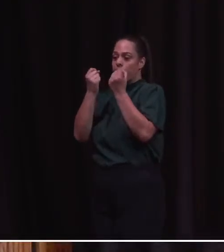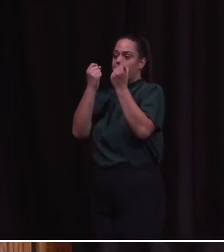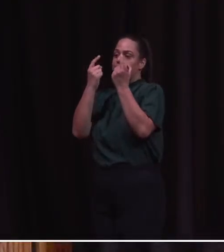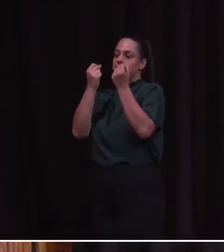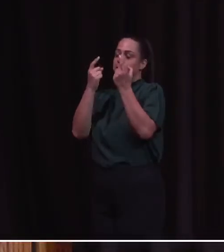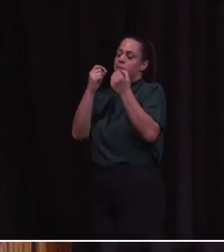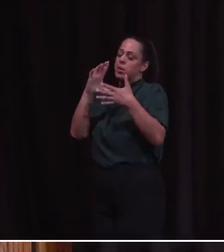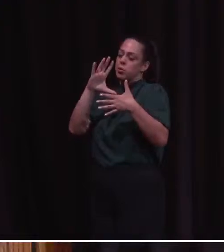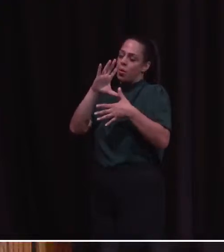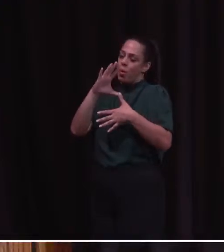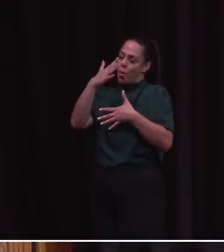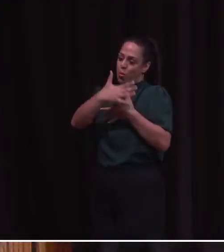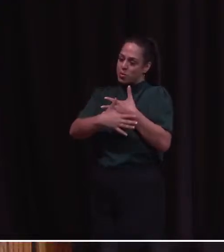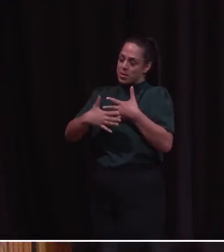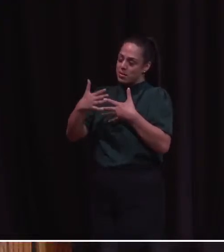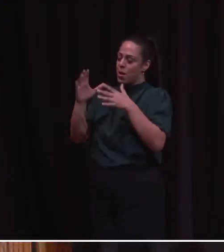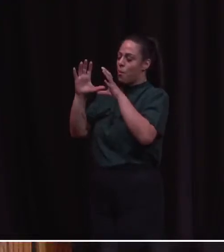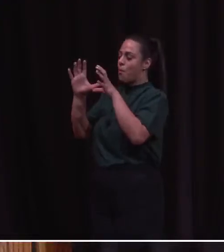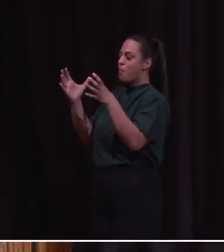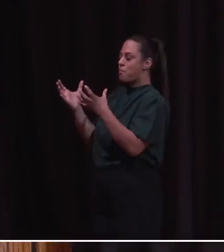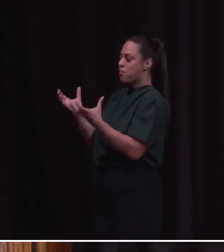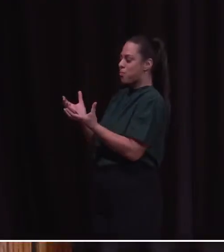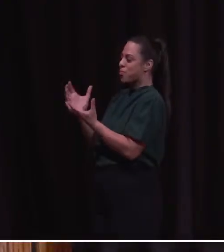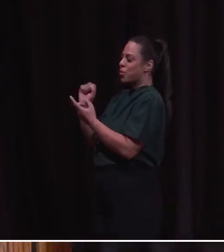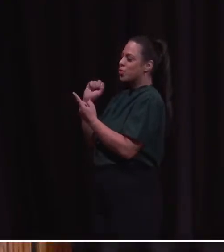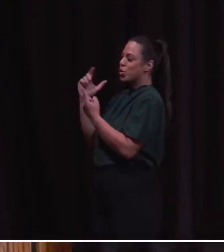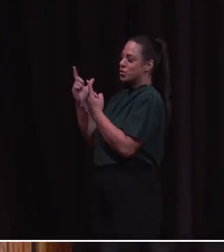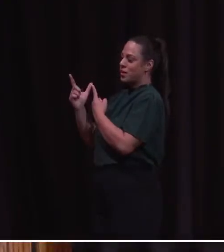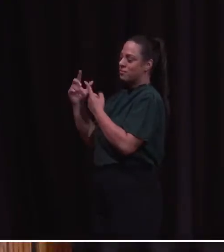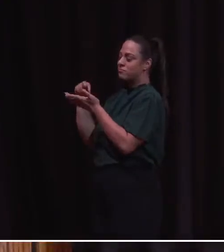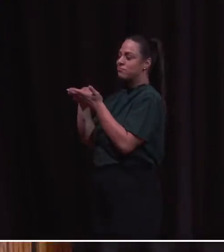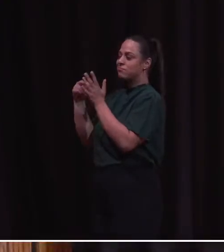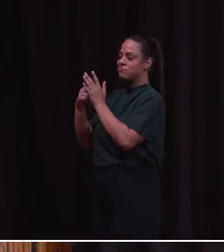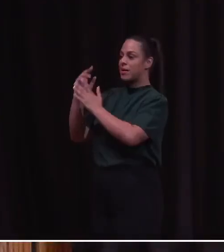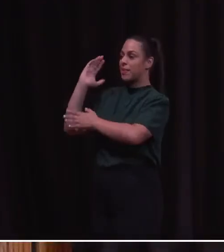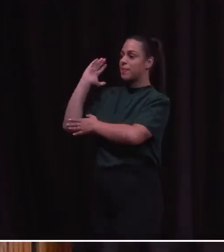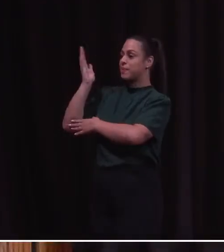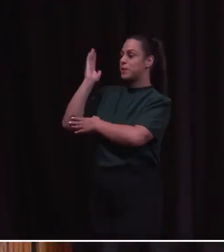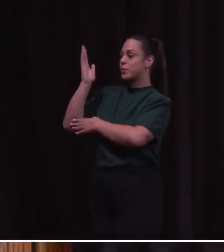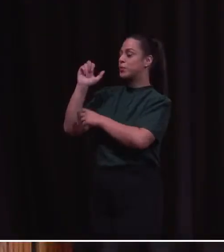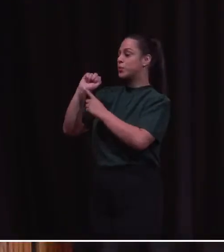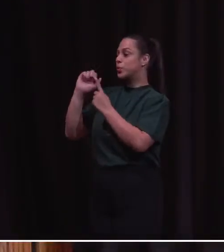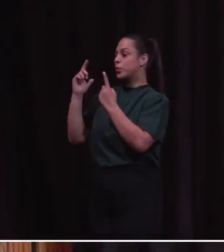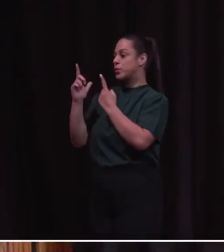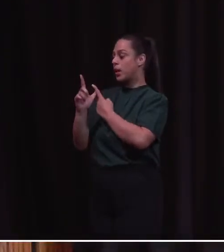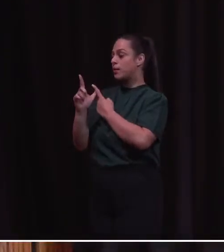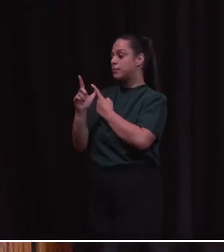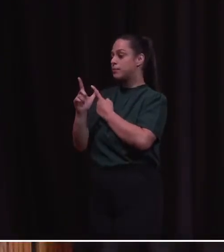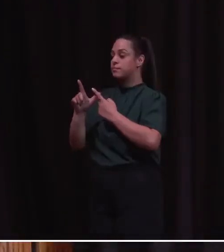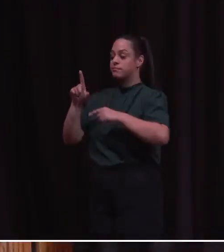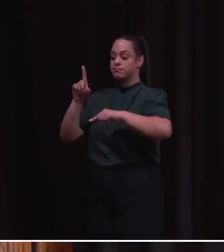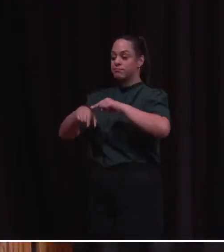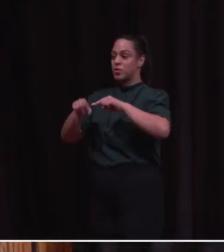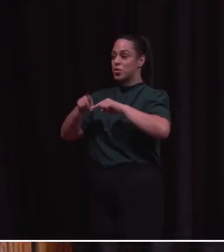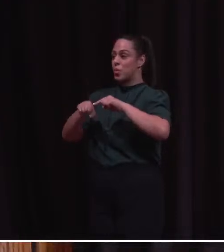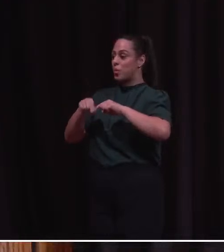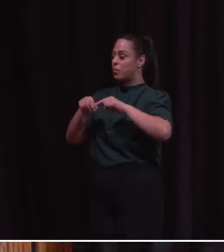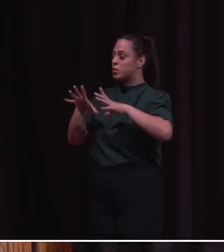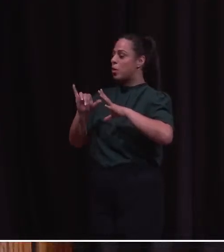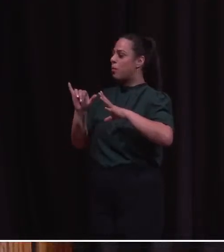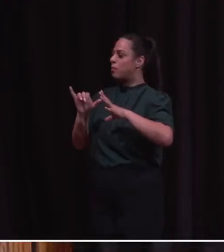cultural discourse and cannot be taken for granted in another cultural milieu. The book